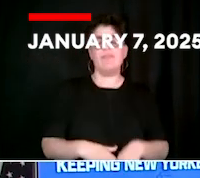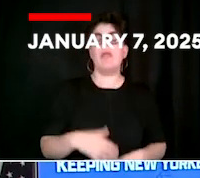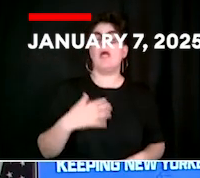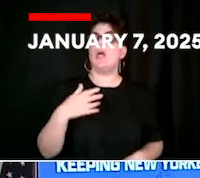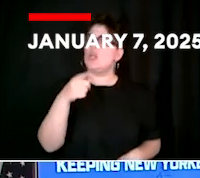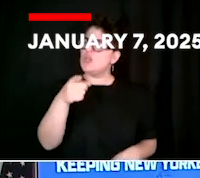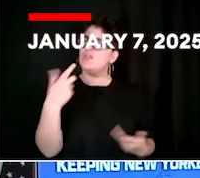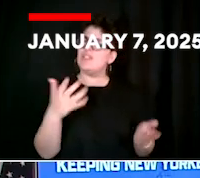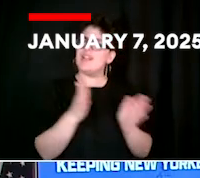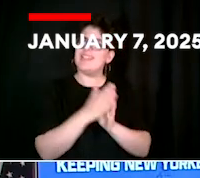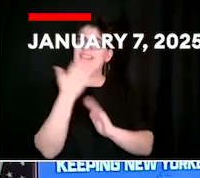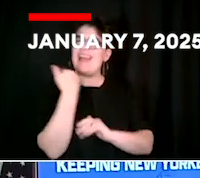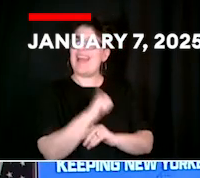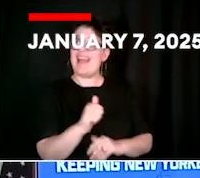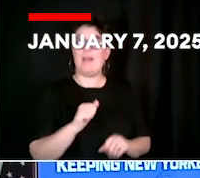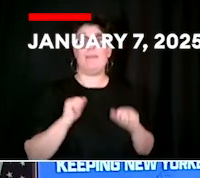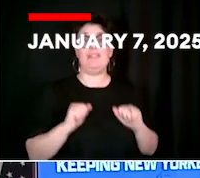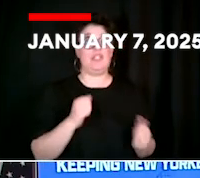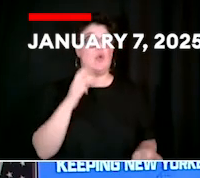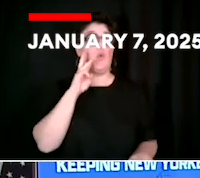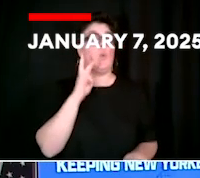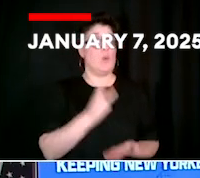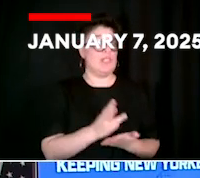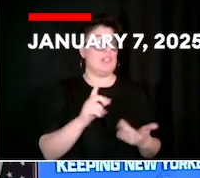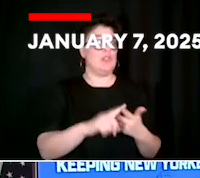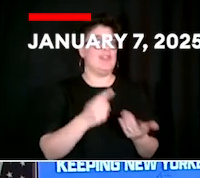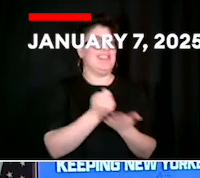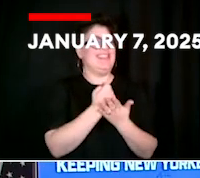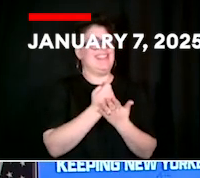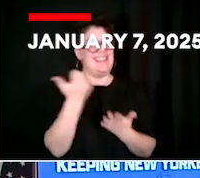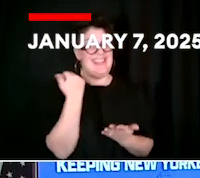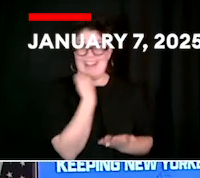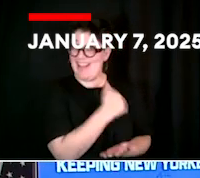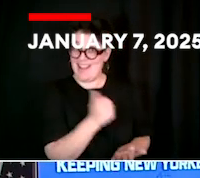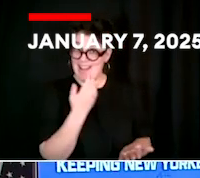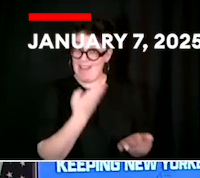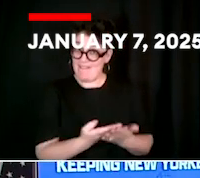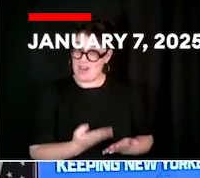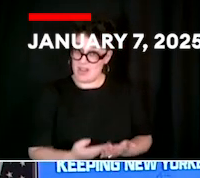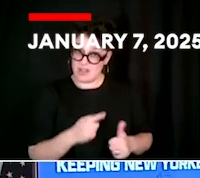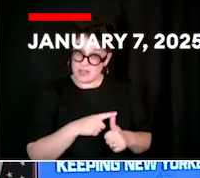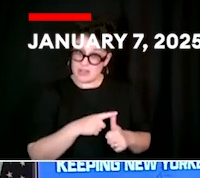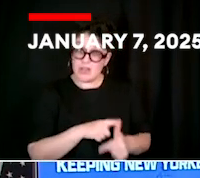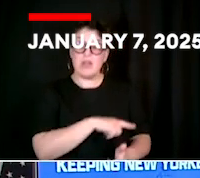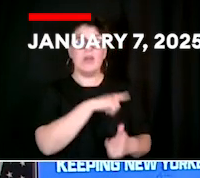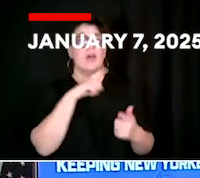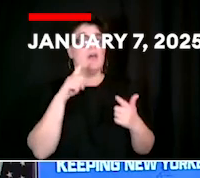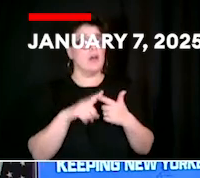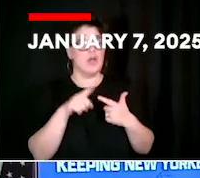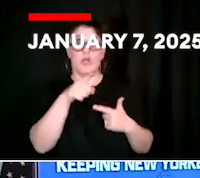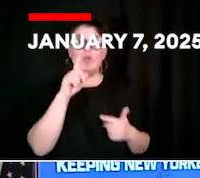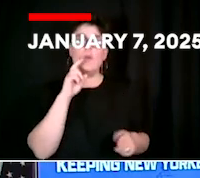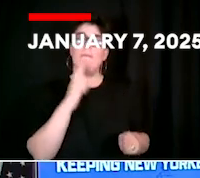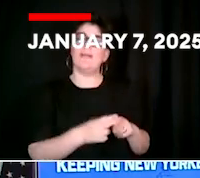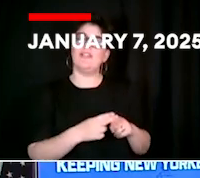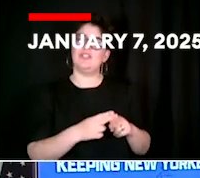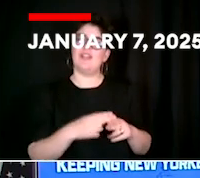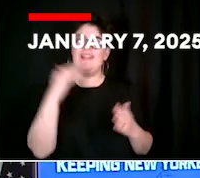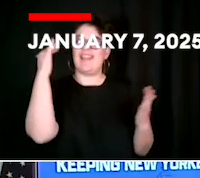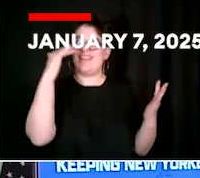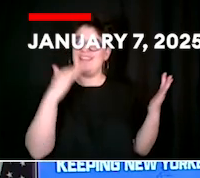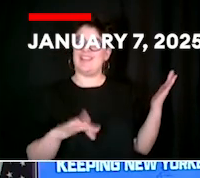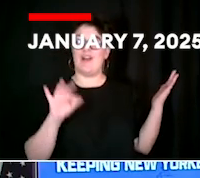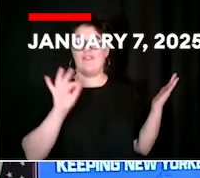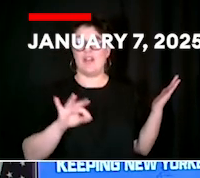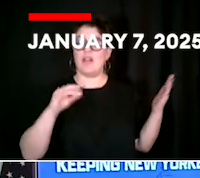this investigation to delete any evidence? And you mentioned the list of 99 problems. Where on that